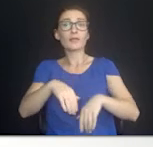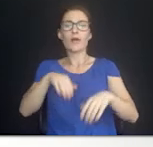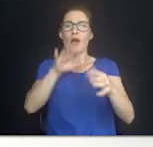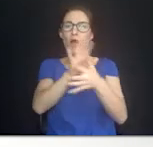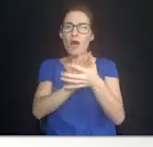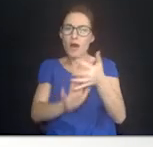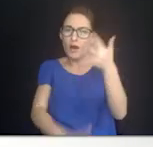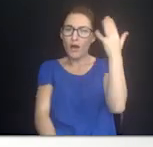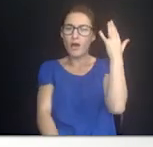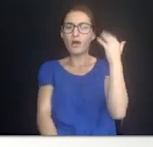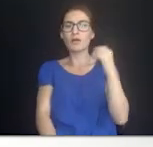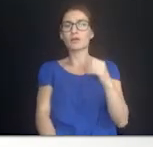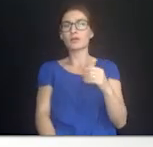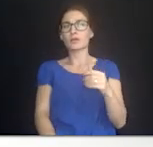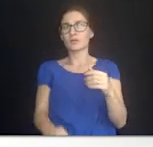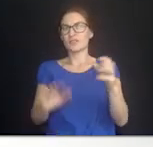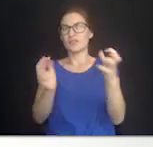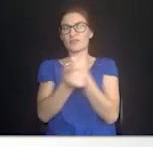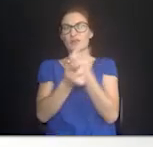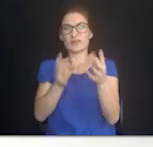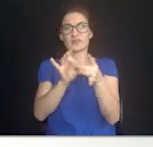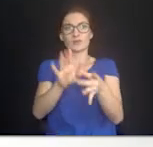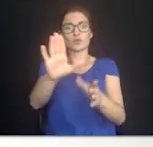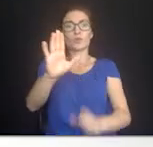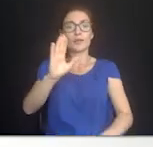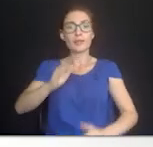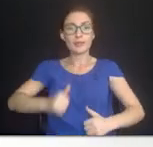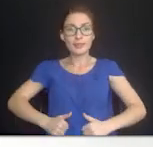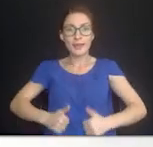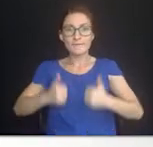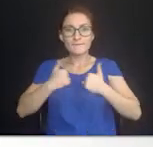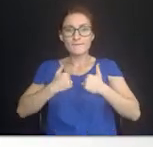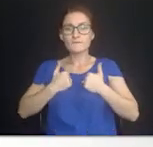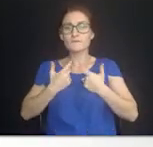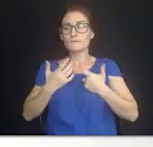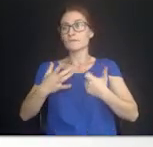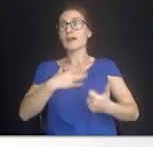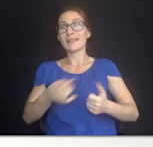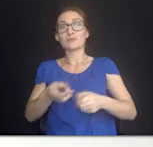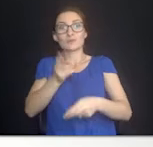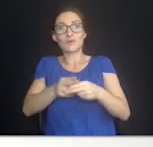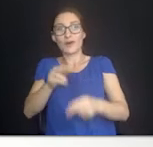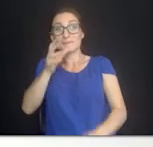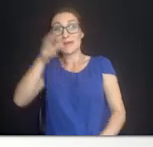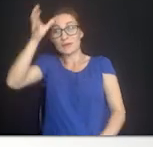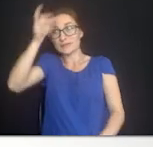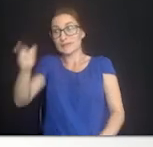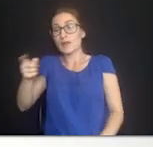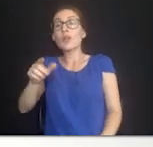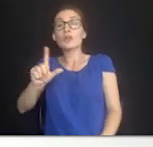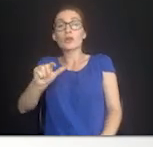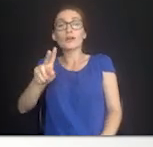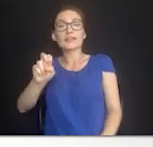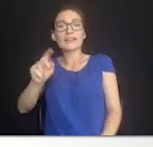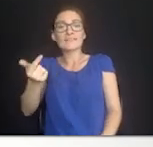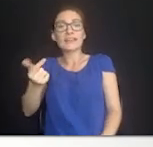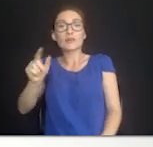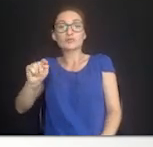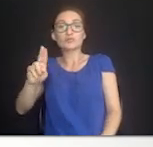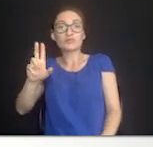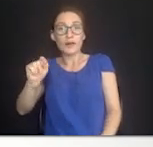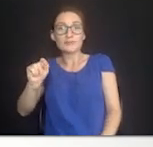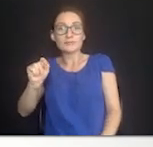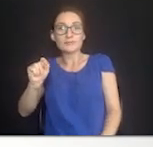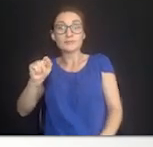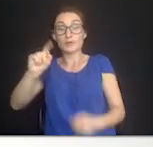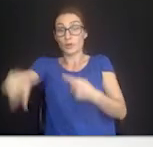you name it. There are aspects of your life I like to call parents. Parents are a living trust. While they're alive, they are the trust, right?